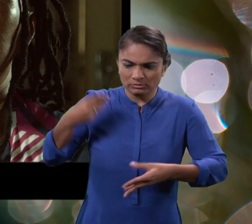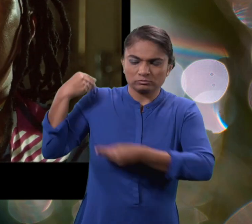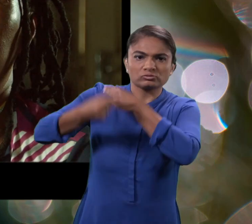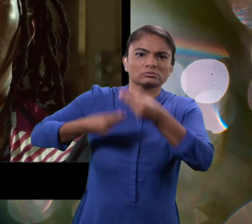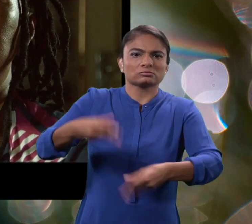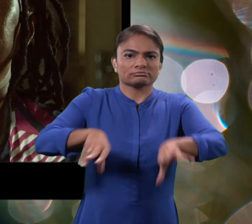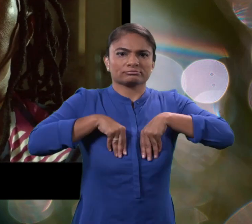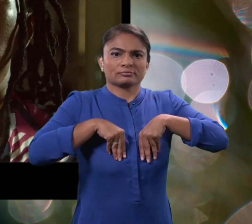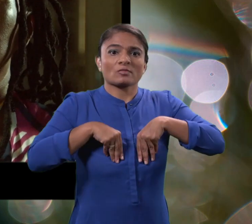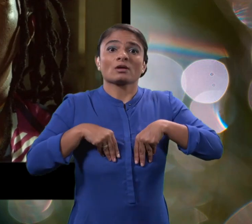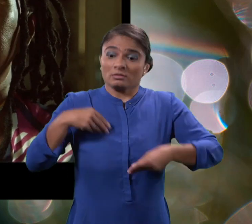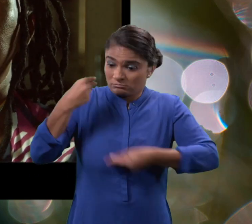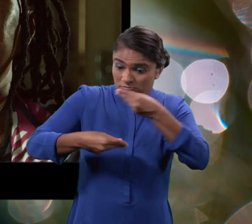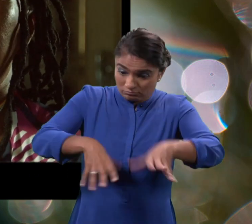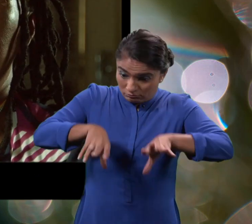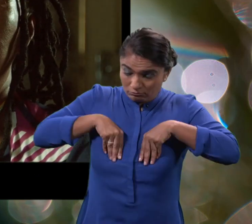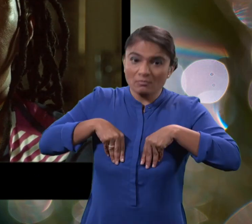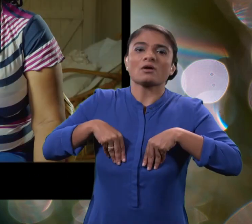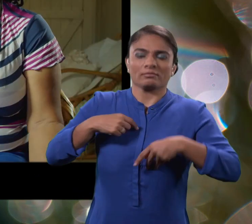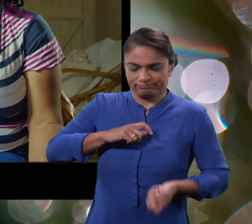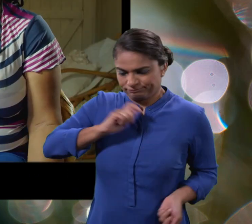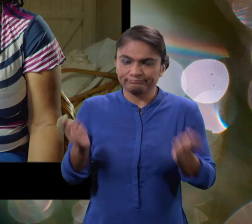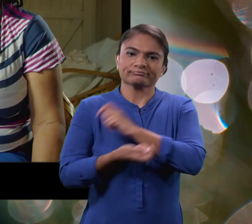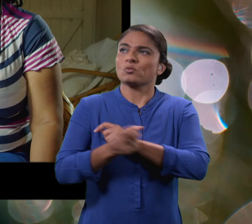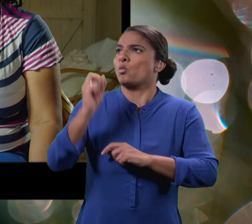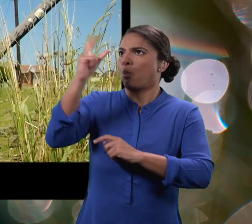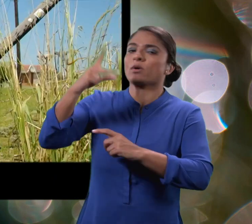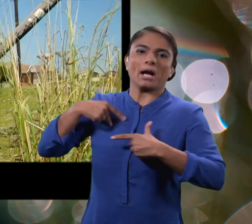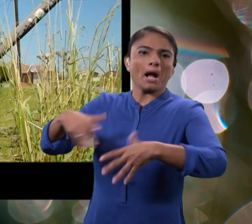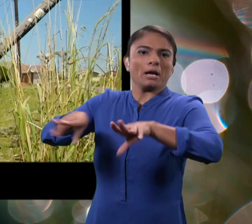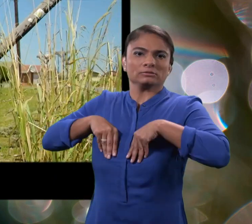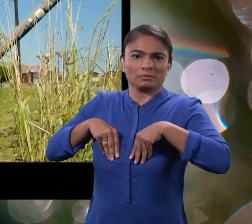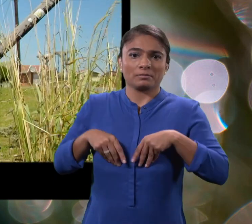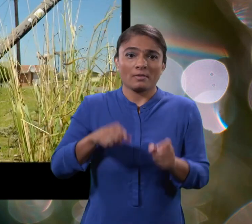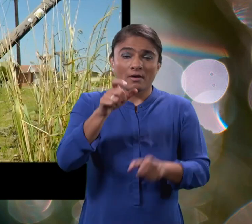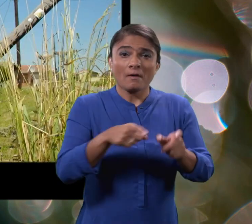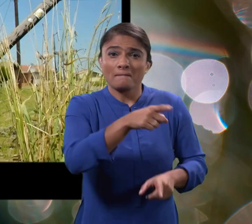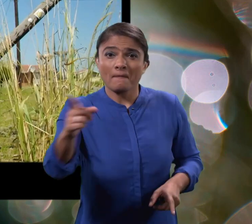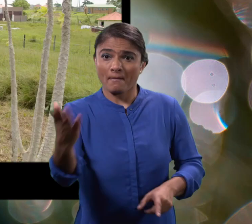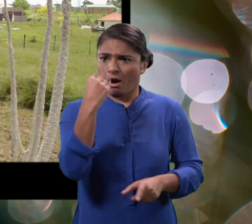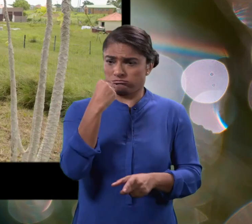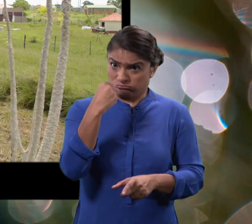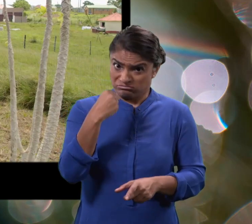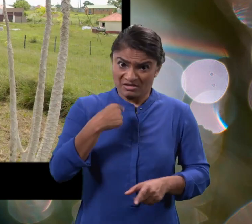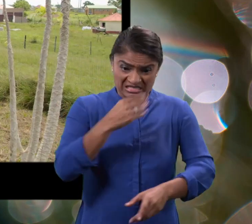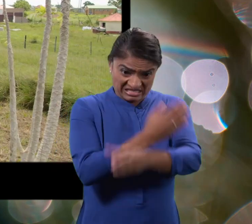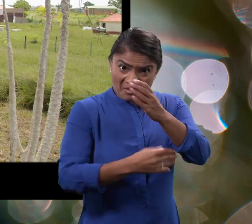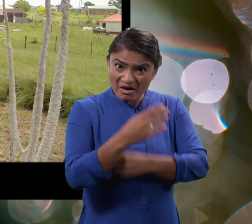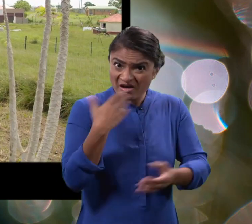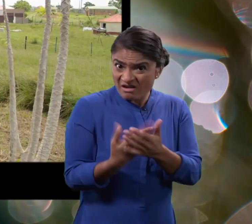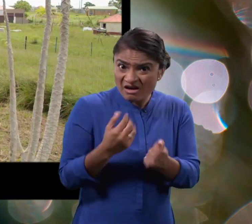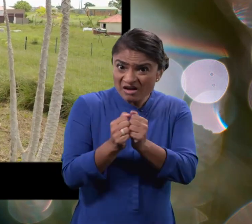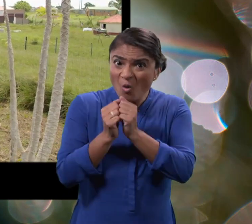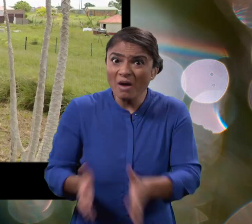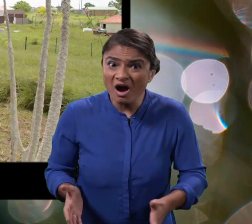wena, kumele usabele ibizo labantu abadala. Ndasabela ke. Banombuzo nabo, babuza, hey, abantu abakhubazekileyo